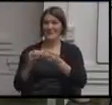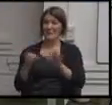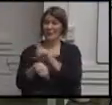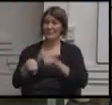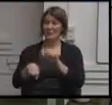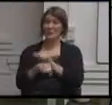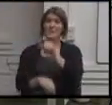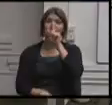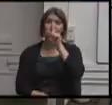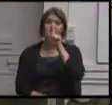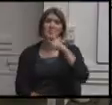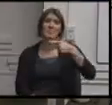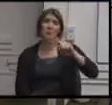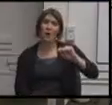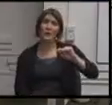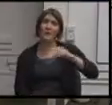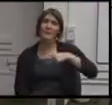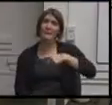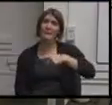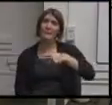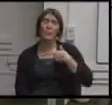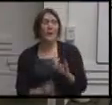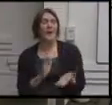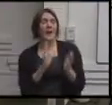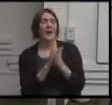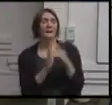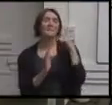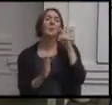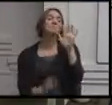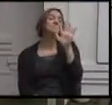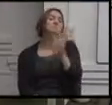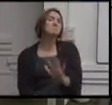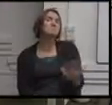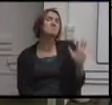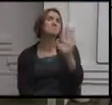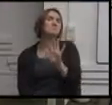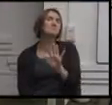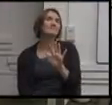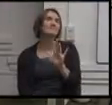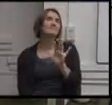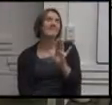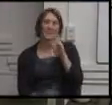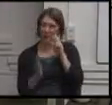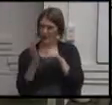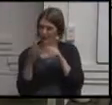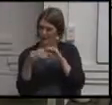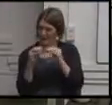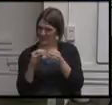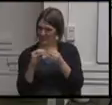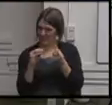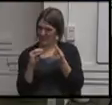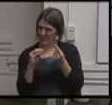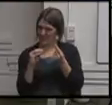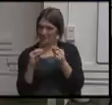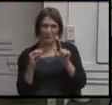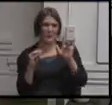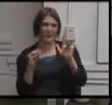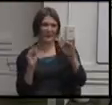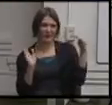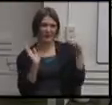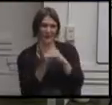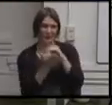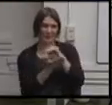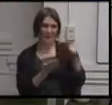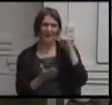full-time job. But we are asking for approximately, I think the total value of that was $25,000